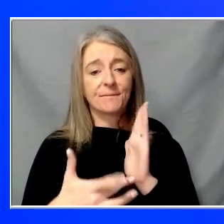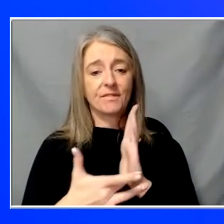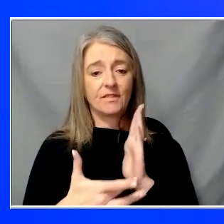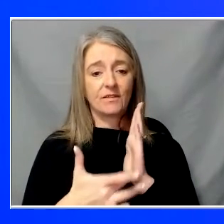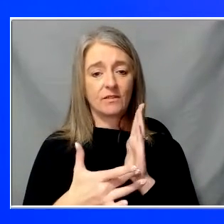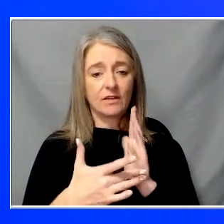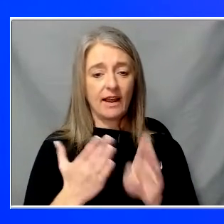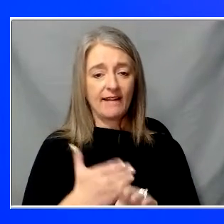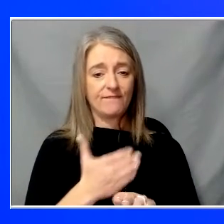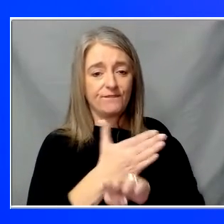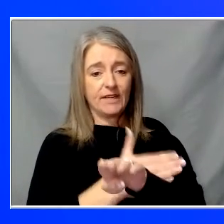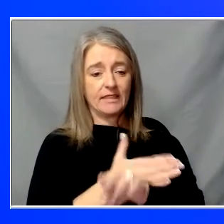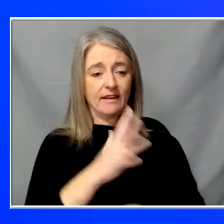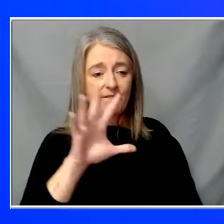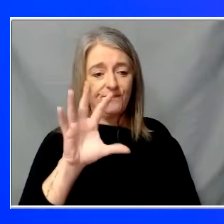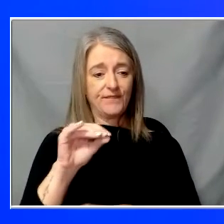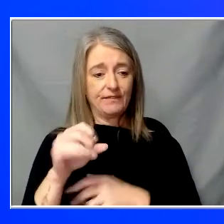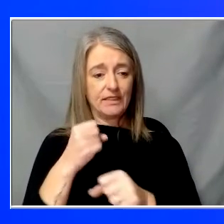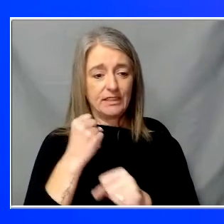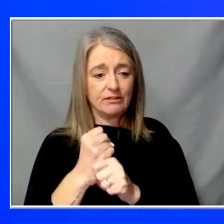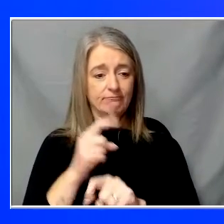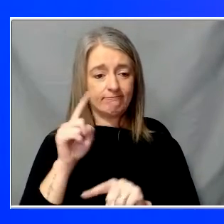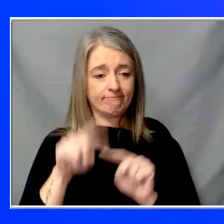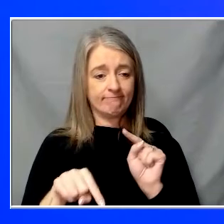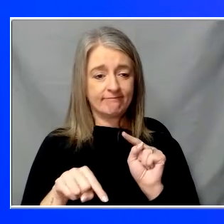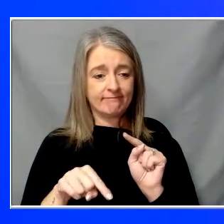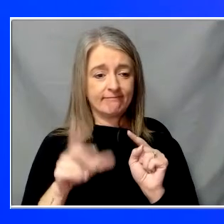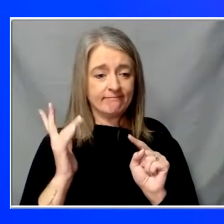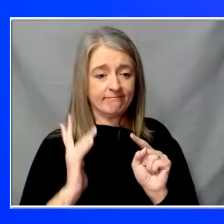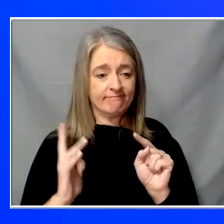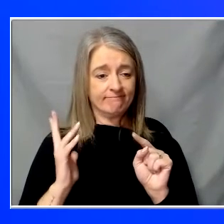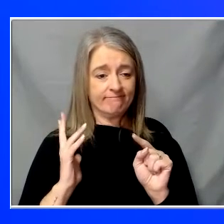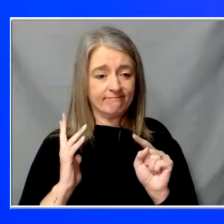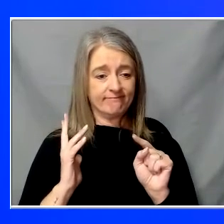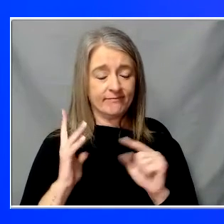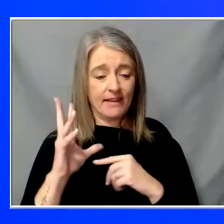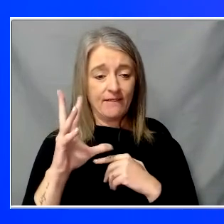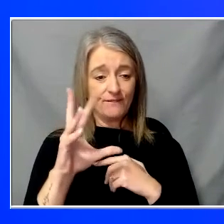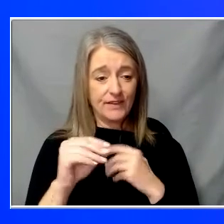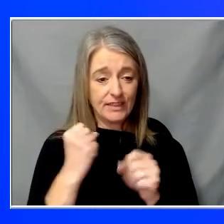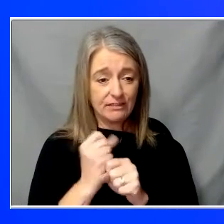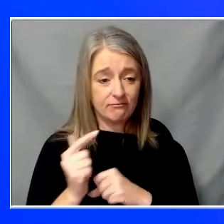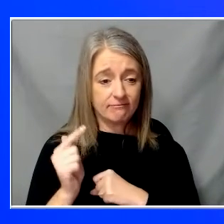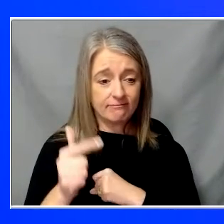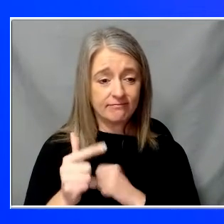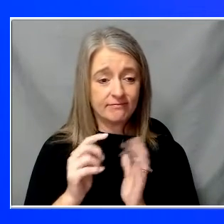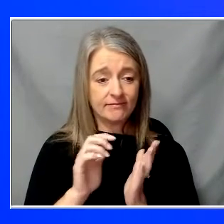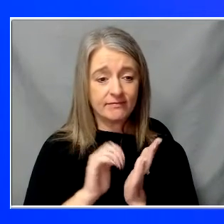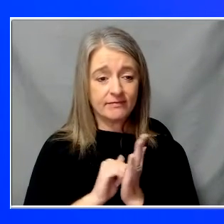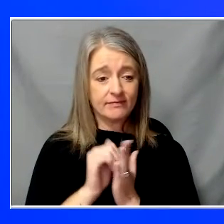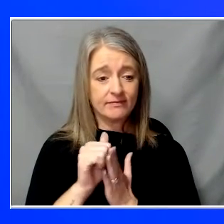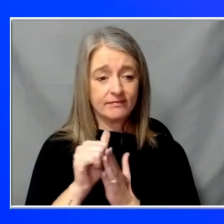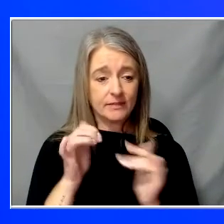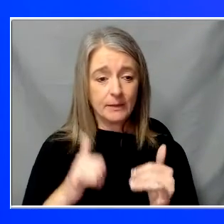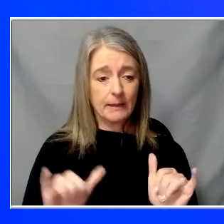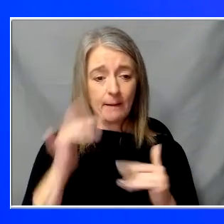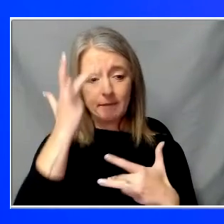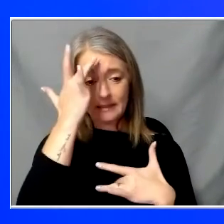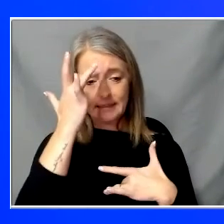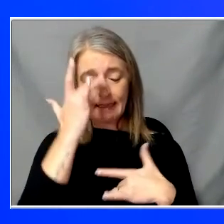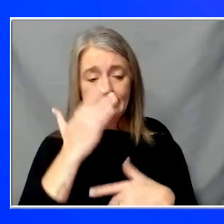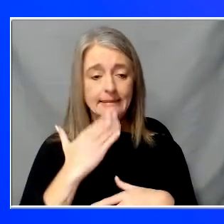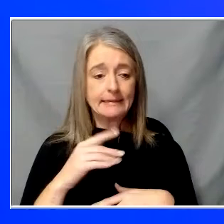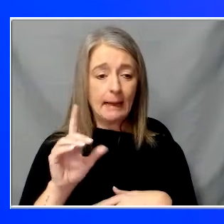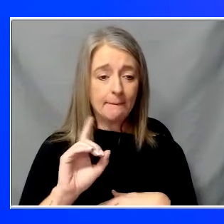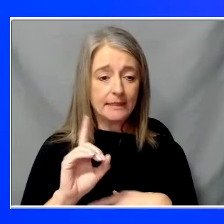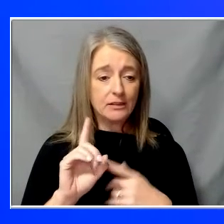advanced. 50 years we cannot do, we can do today. 50 years from today, I think the cancer is just like a common disease, like diabetes, hypertension, we